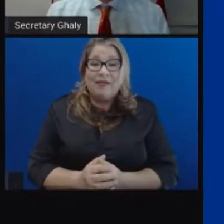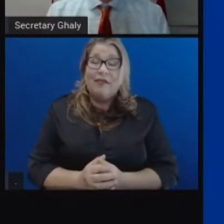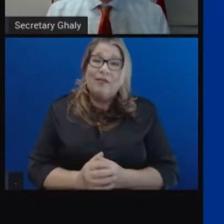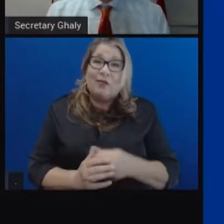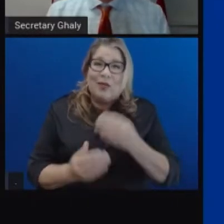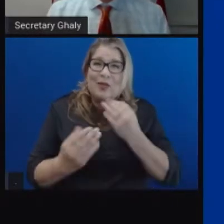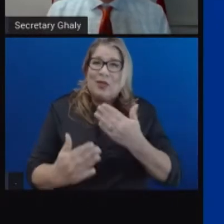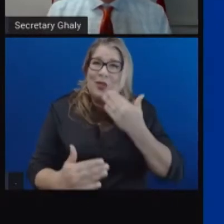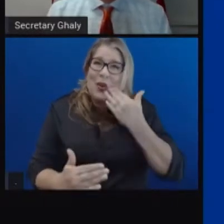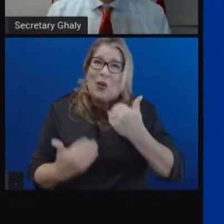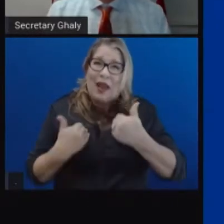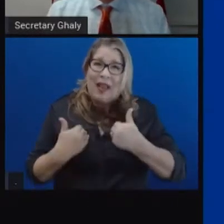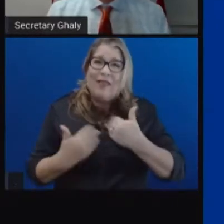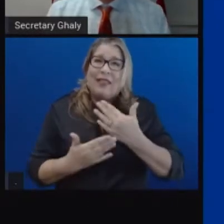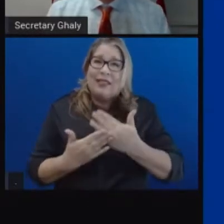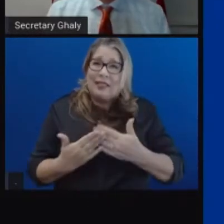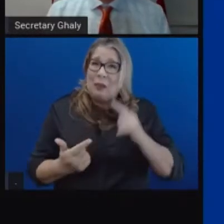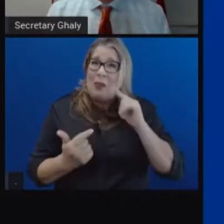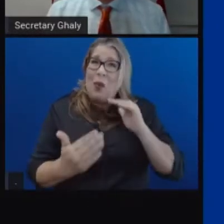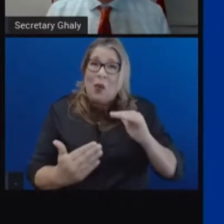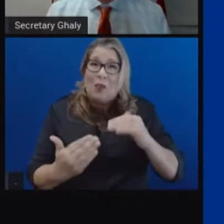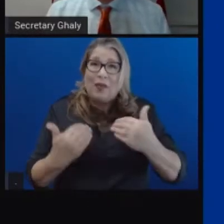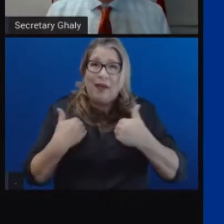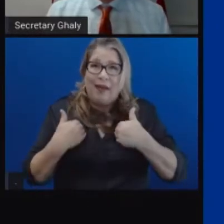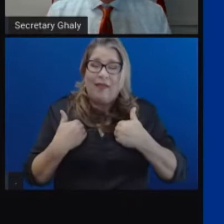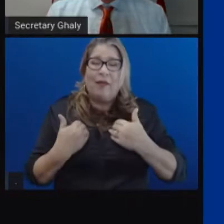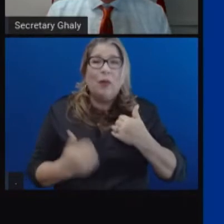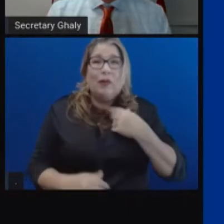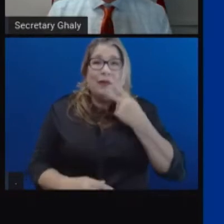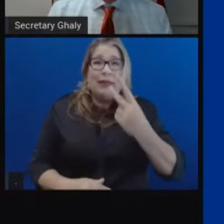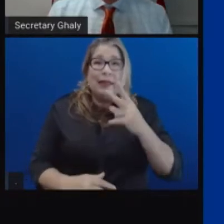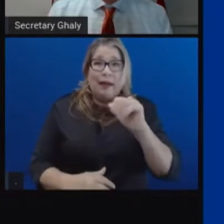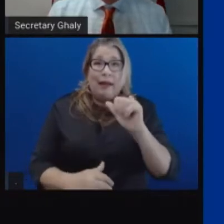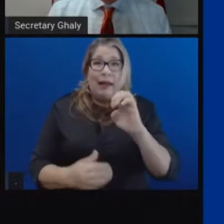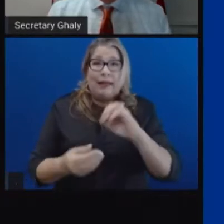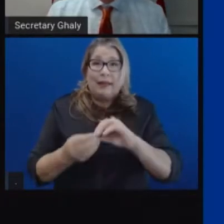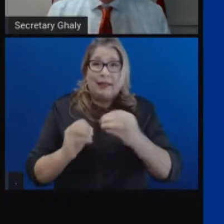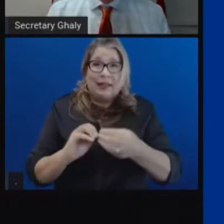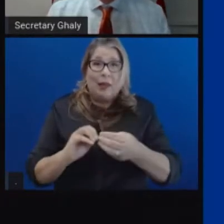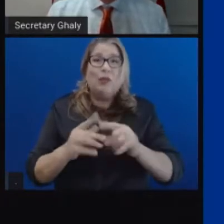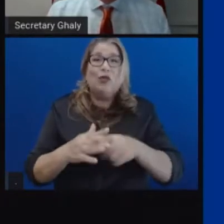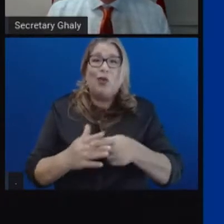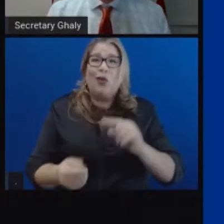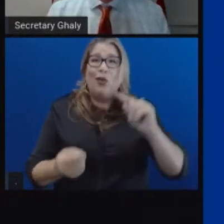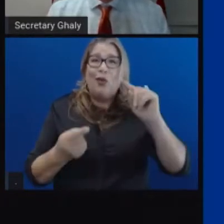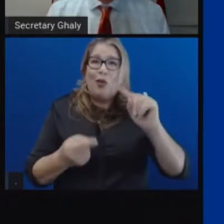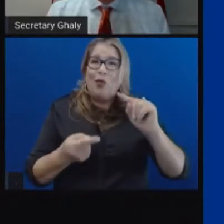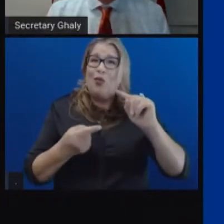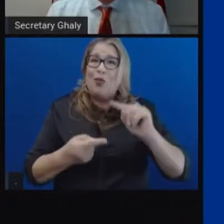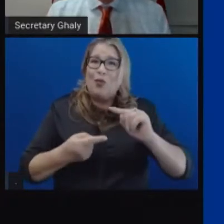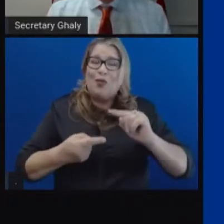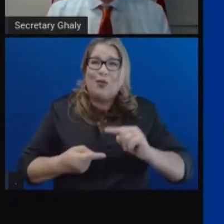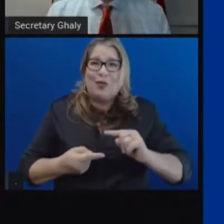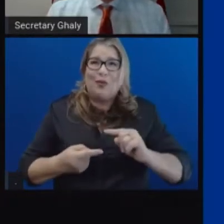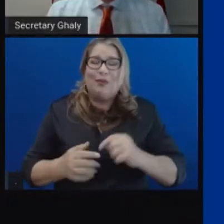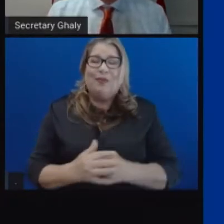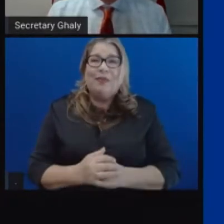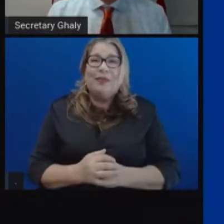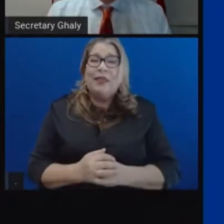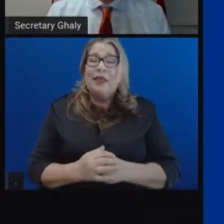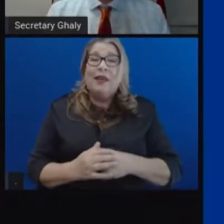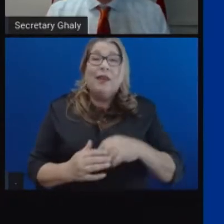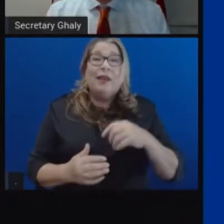There is some reduction in the cases that we've seen, that I always say the hospital numbers don't lie. even